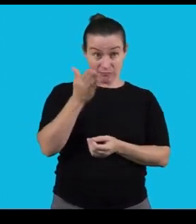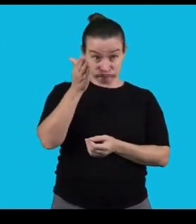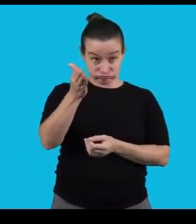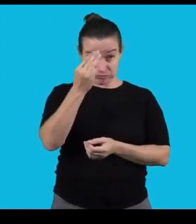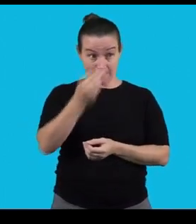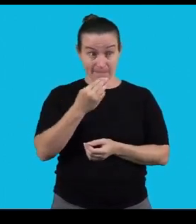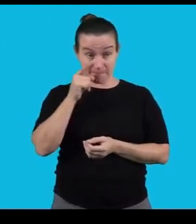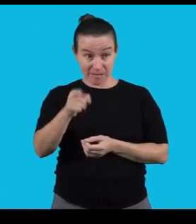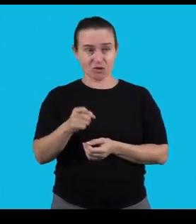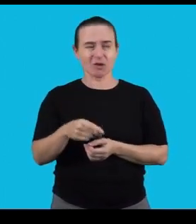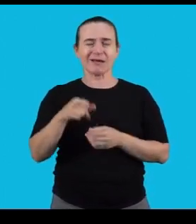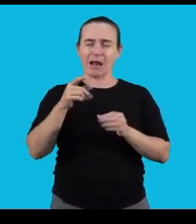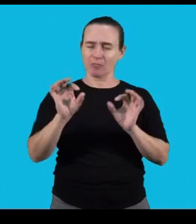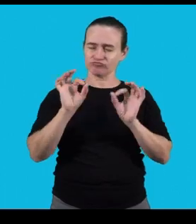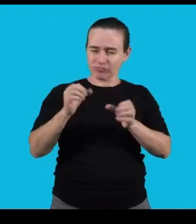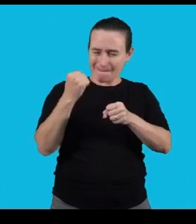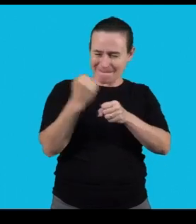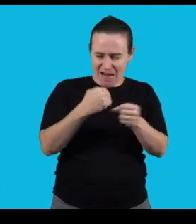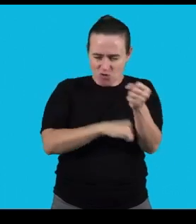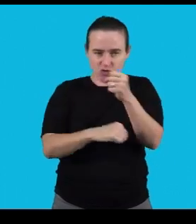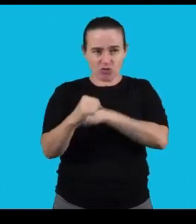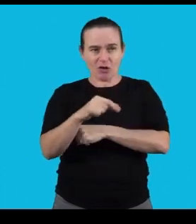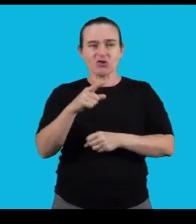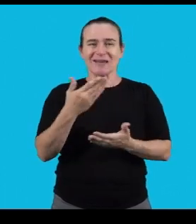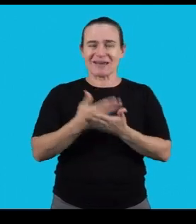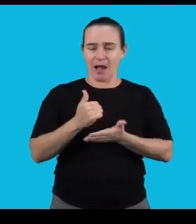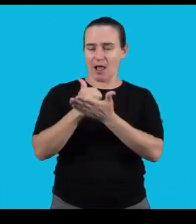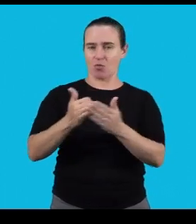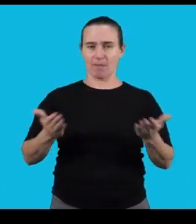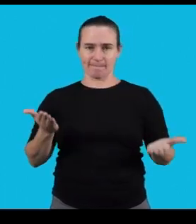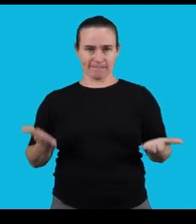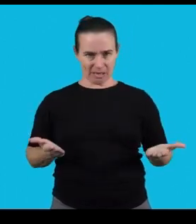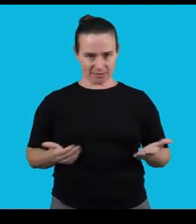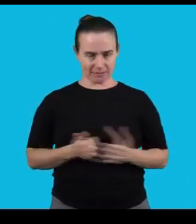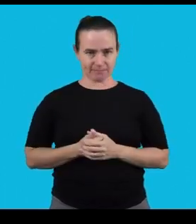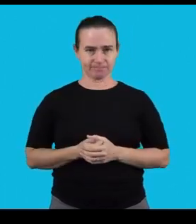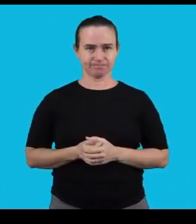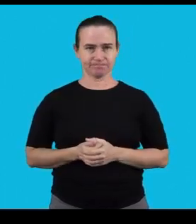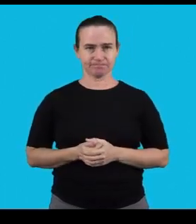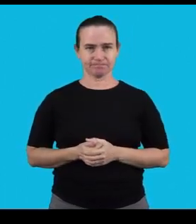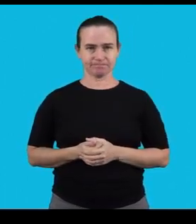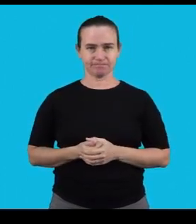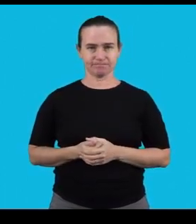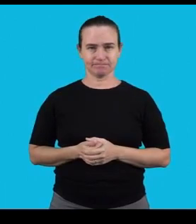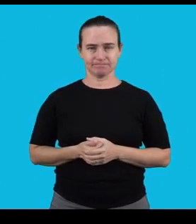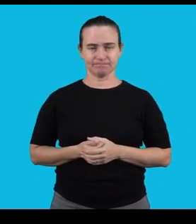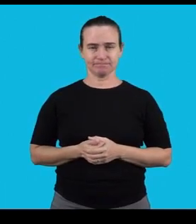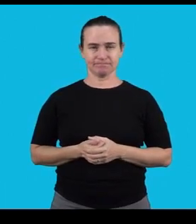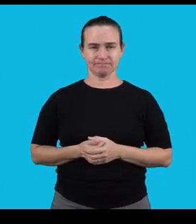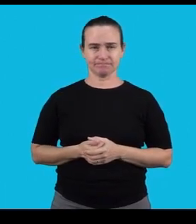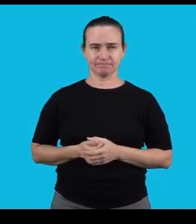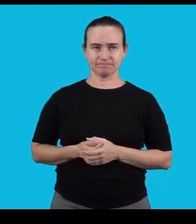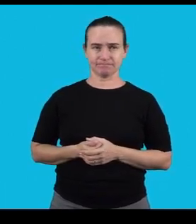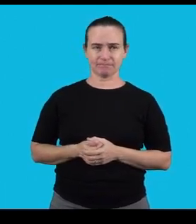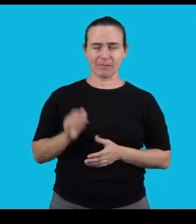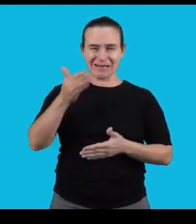explain 2 ways in which part A in the diagram is structurally suited to maintain balance. So we're looking at structure,